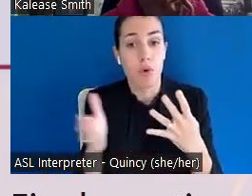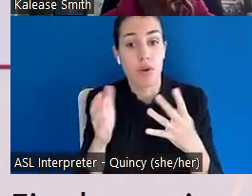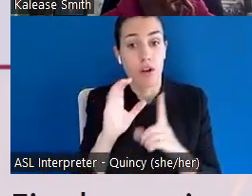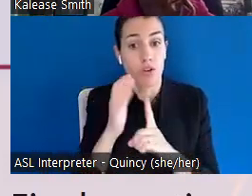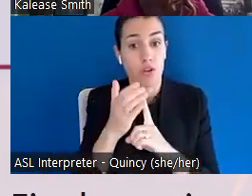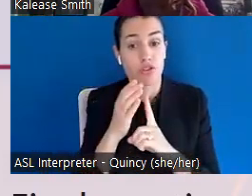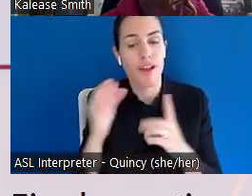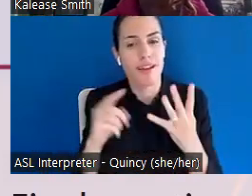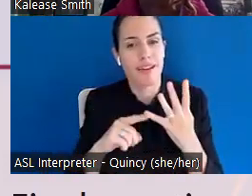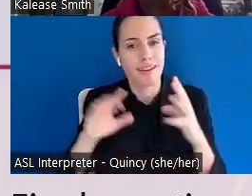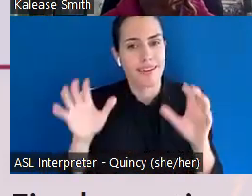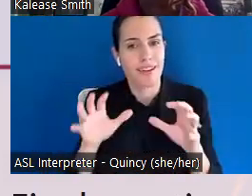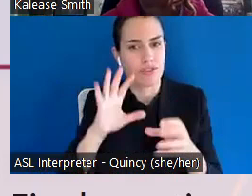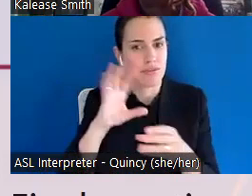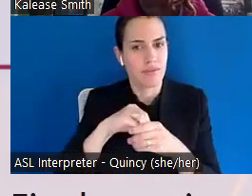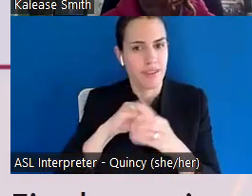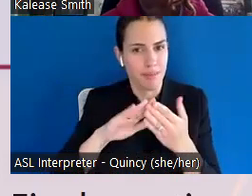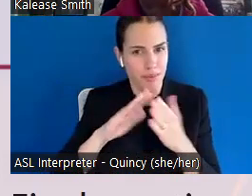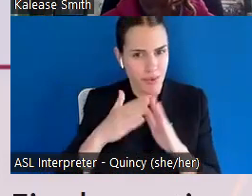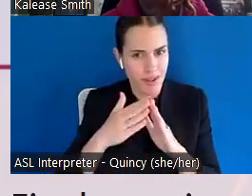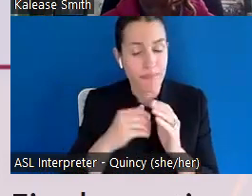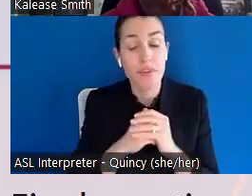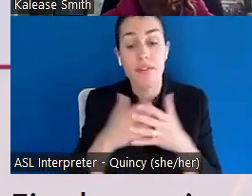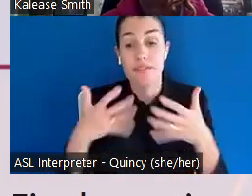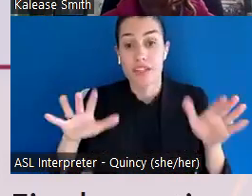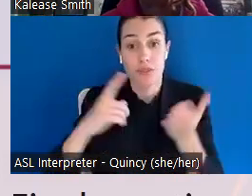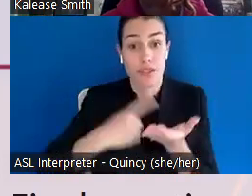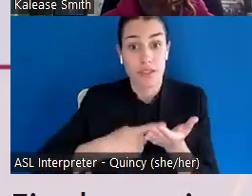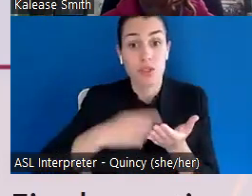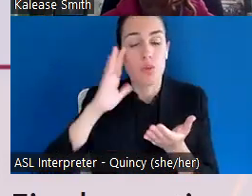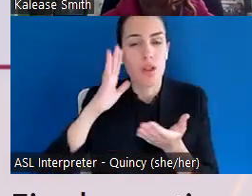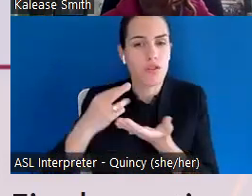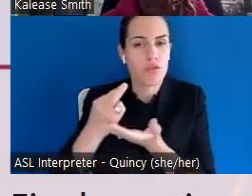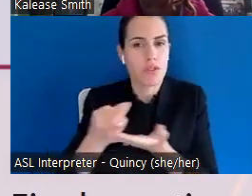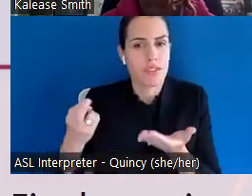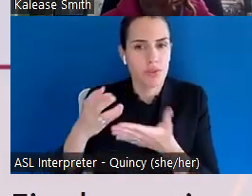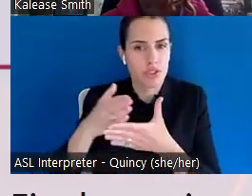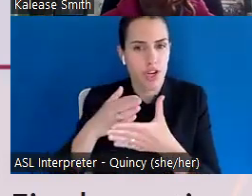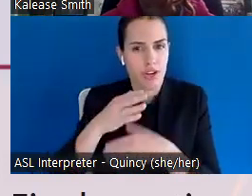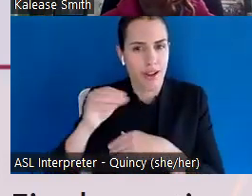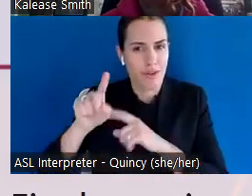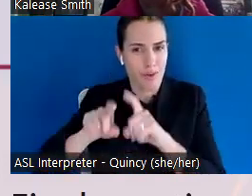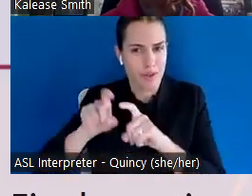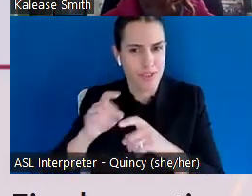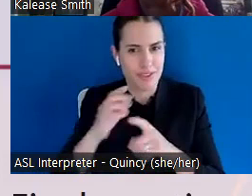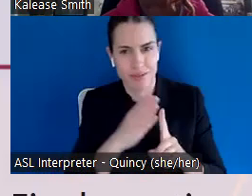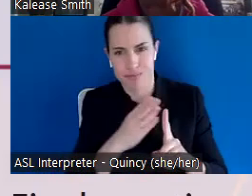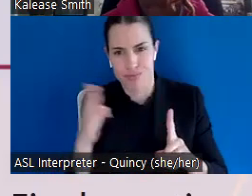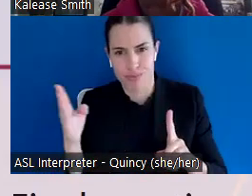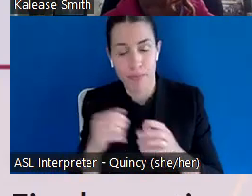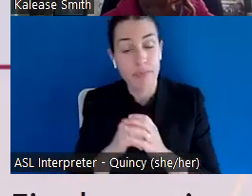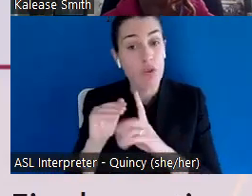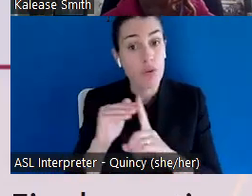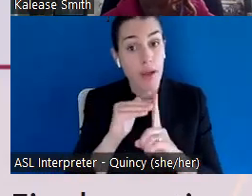community. Following that discussion, we'll have some time for resource sharing and questions for the panelists. A couple of reminders as we